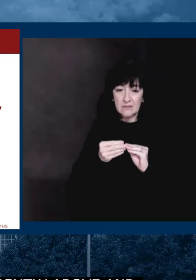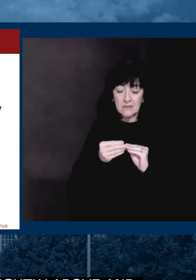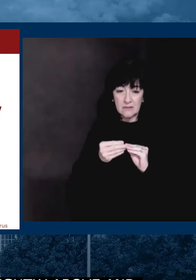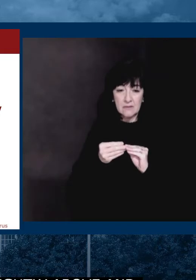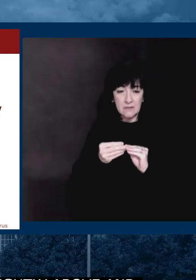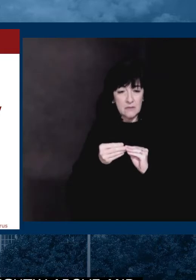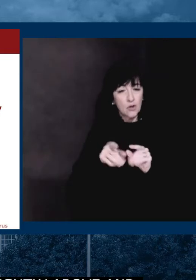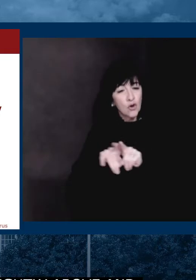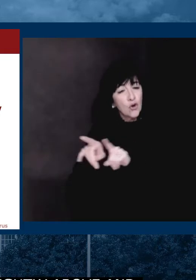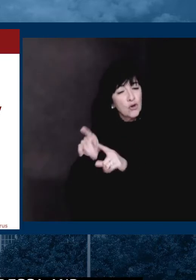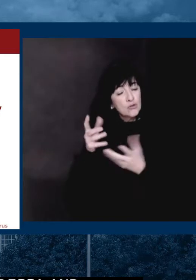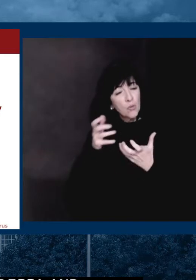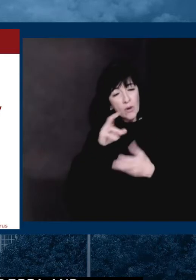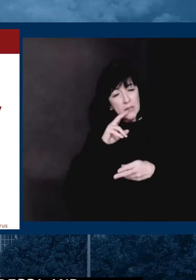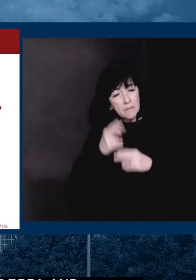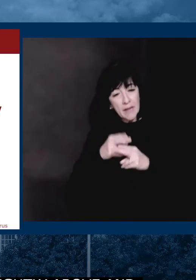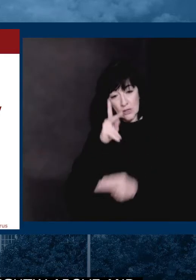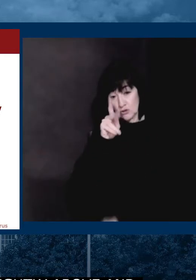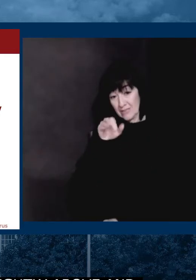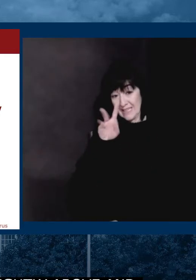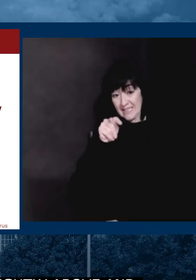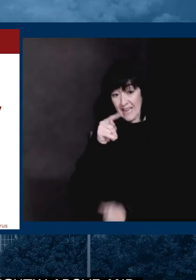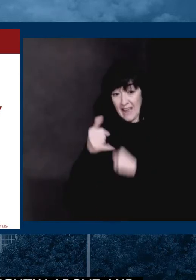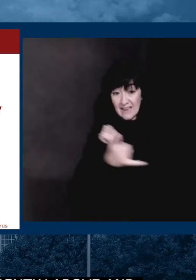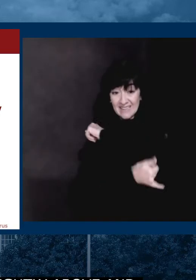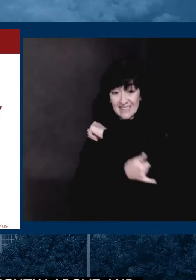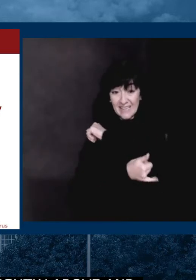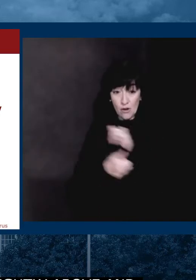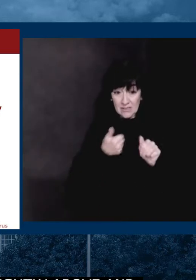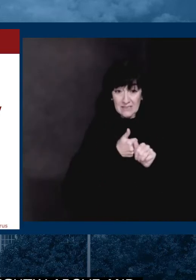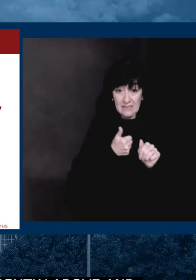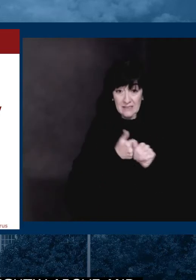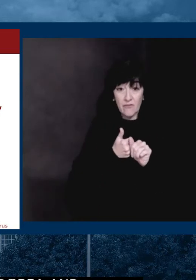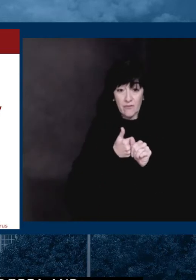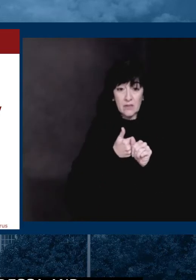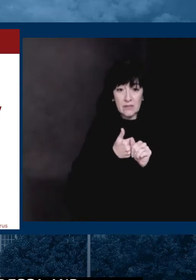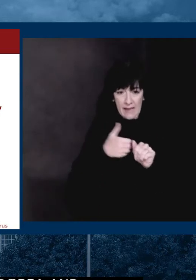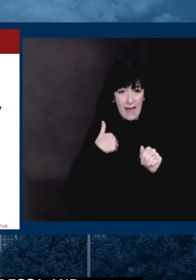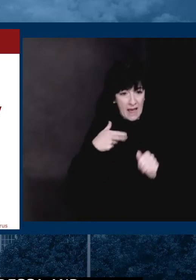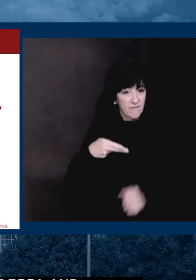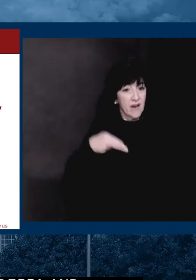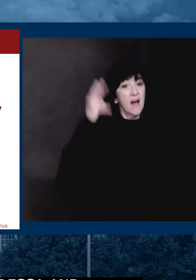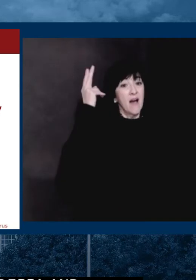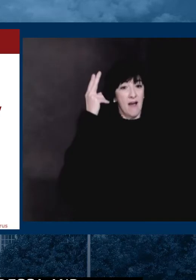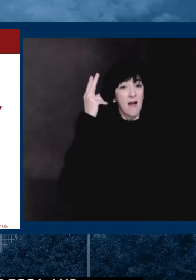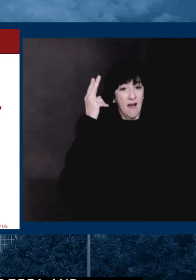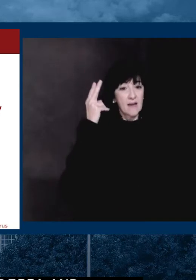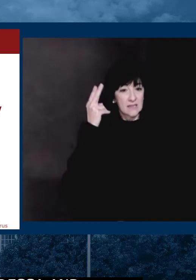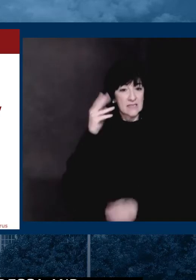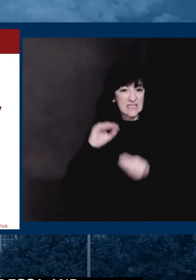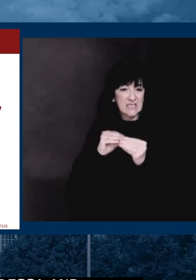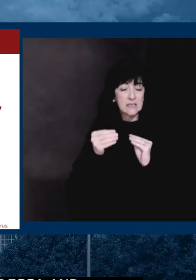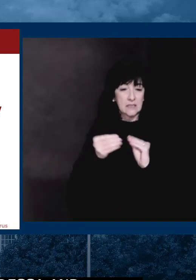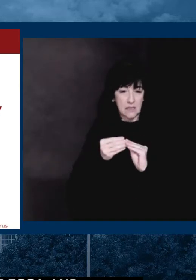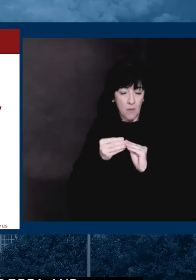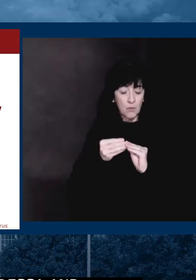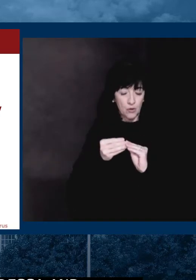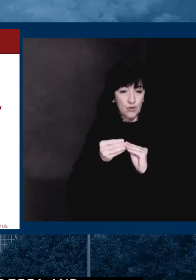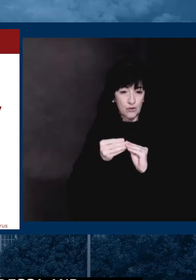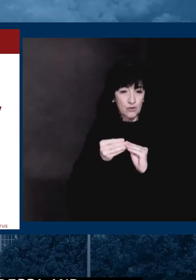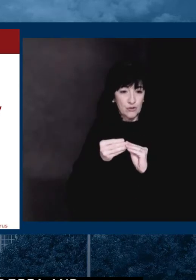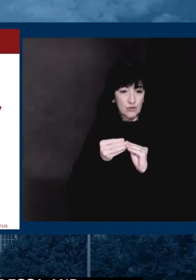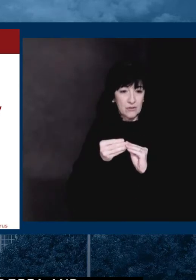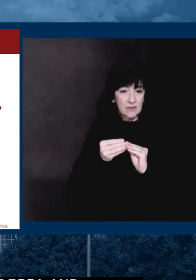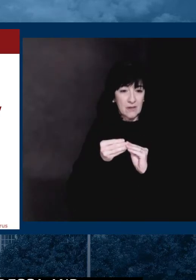Kent County, which as a county has the highest case rates, the highest percent positivity,